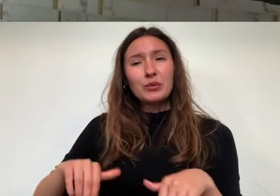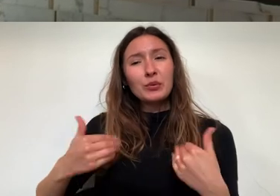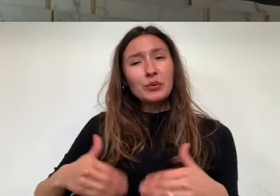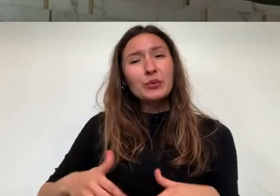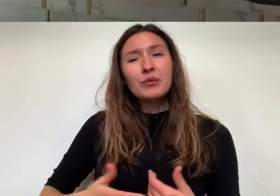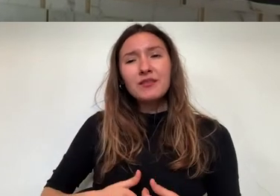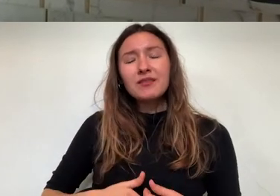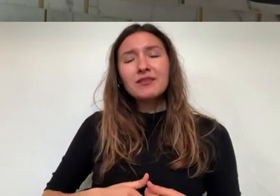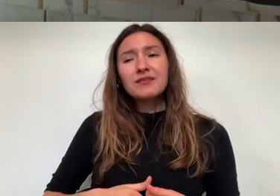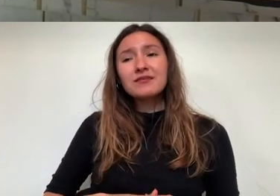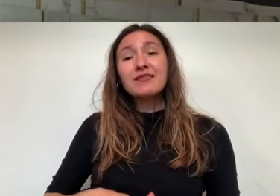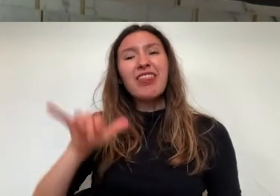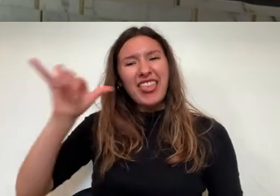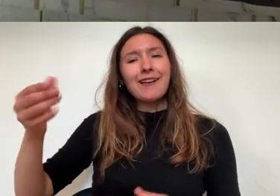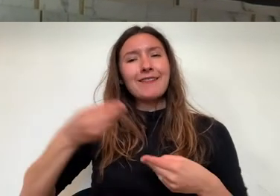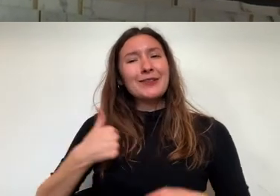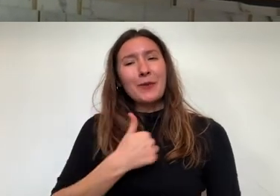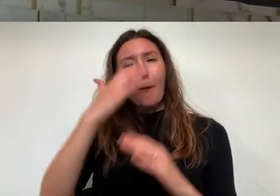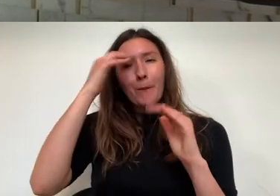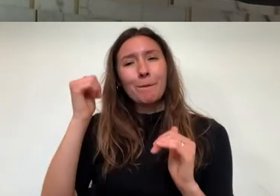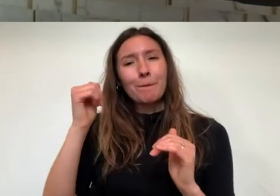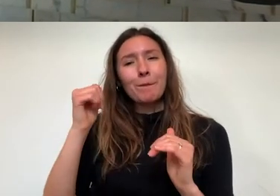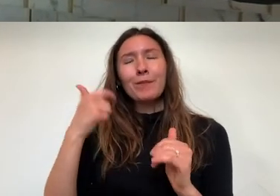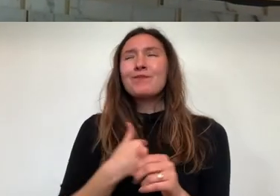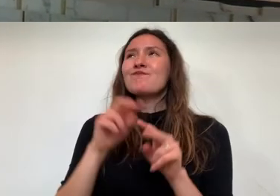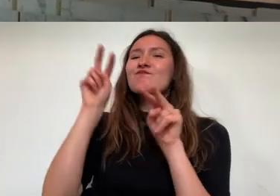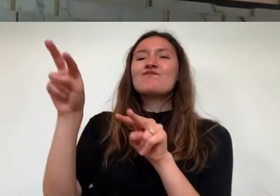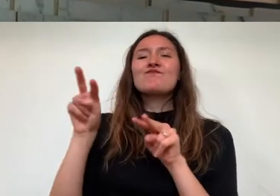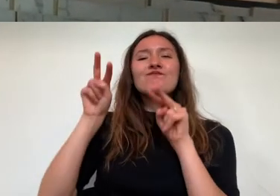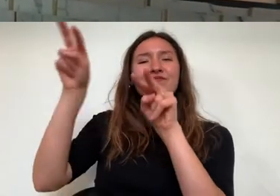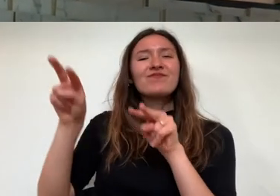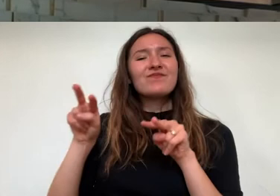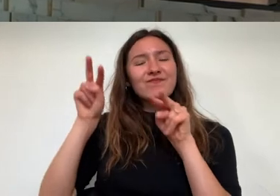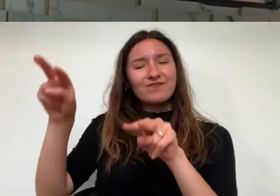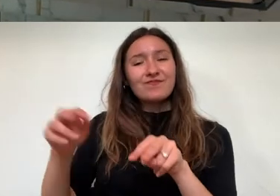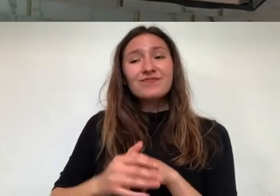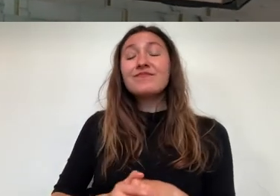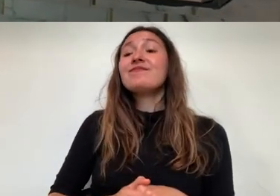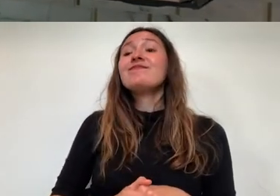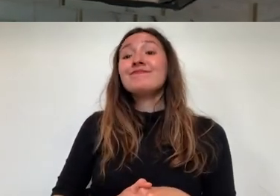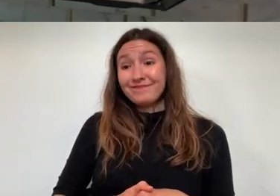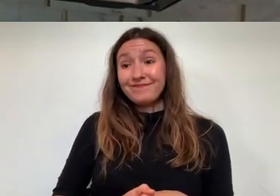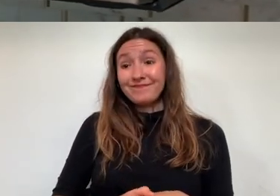day. That is the blessed hope, and it's amazing. And